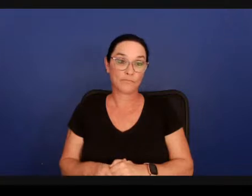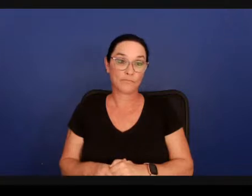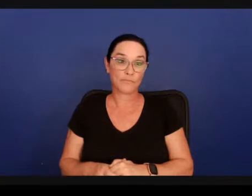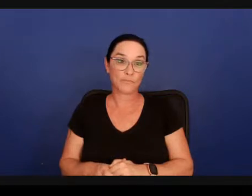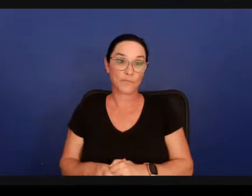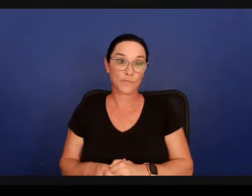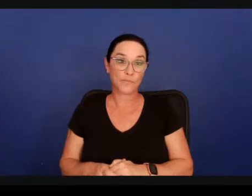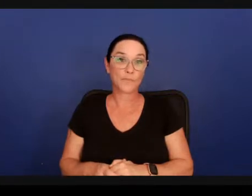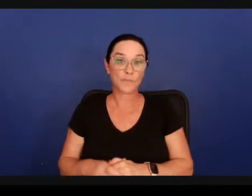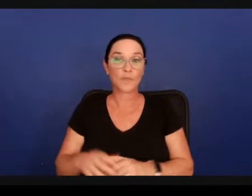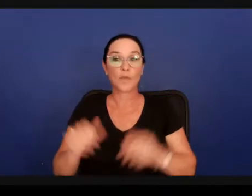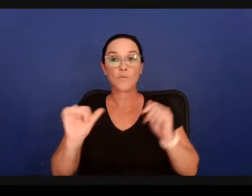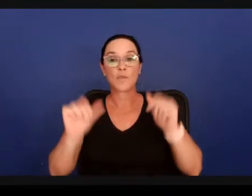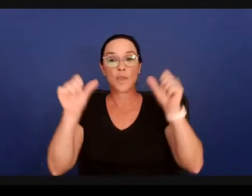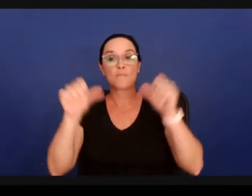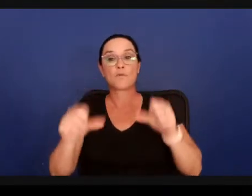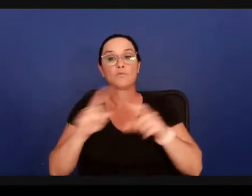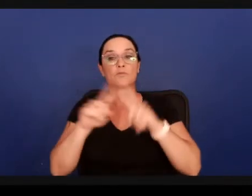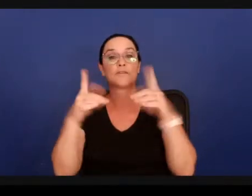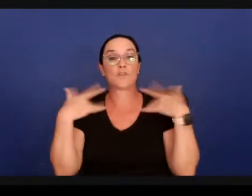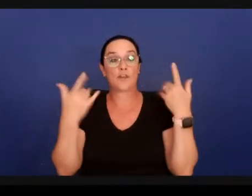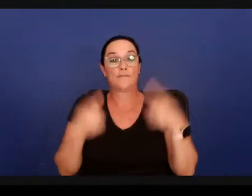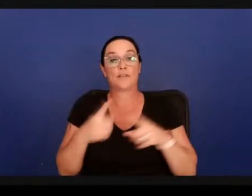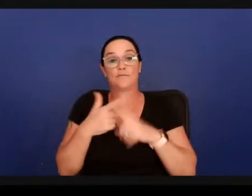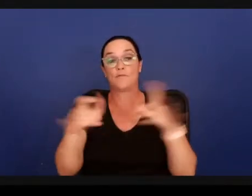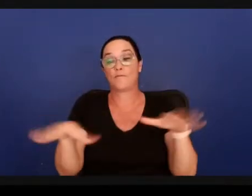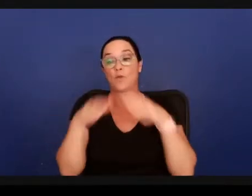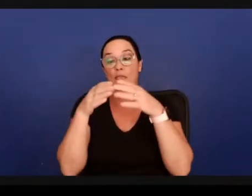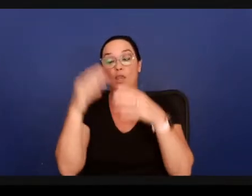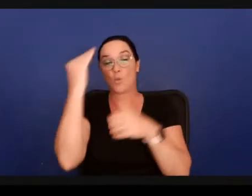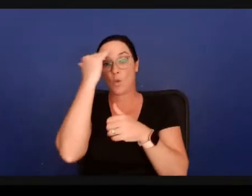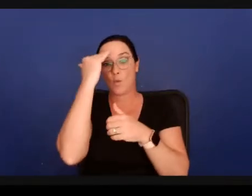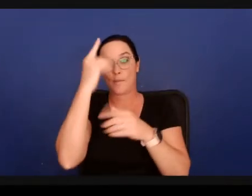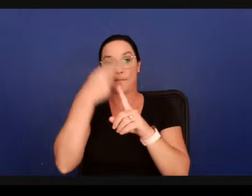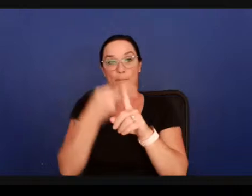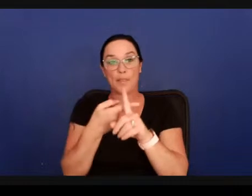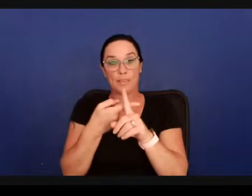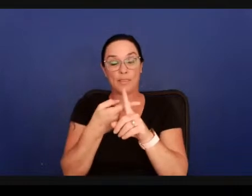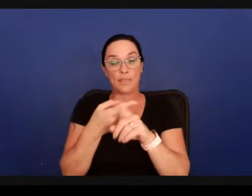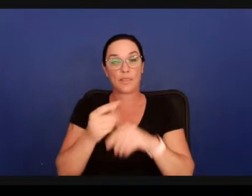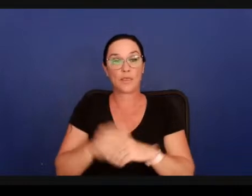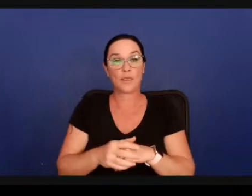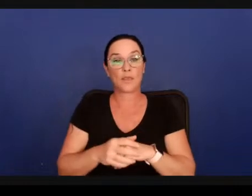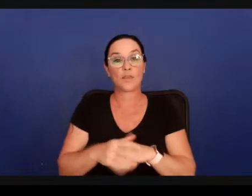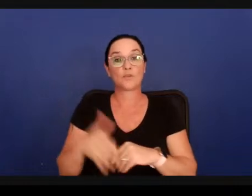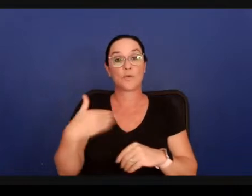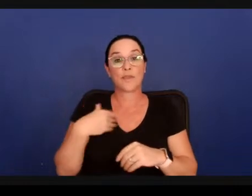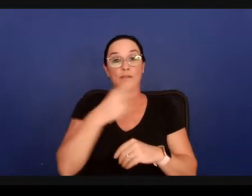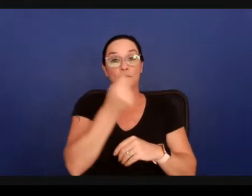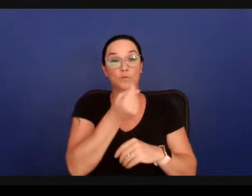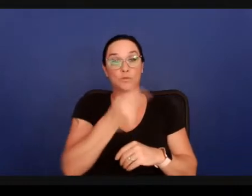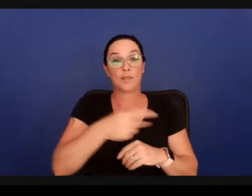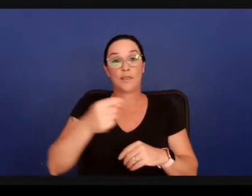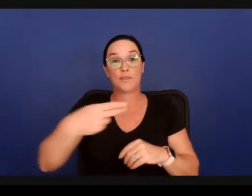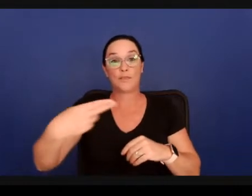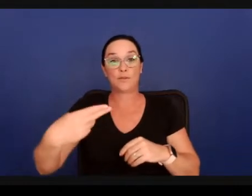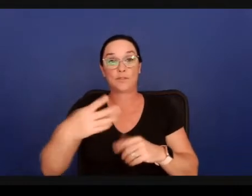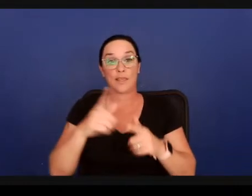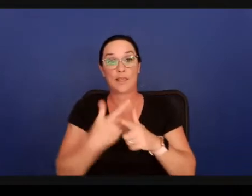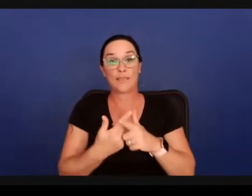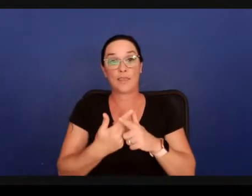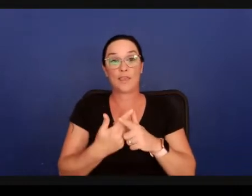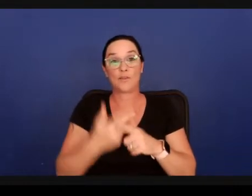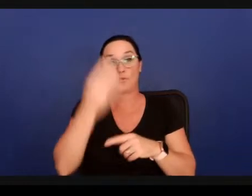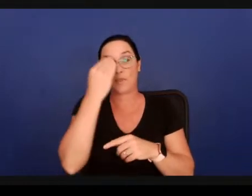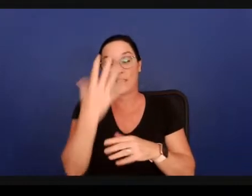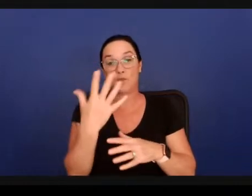the Volcano Awareness Month. Yeah, awesome. So it'll be Tuesday, Thursday, and then we'll update you guys on Thursday